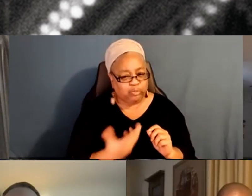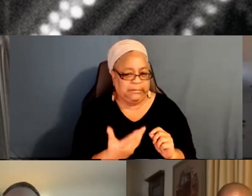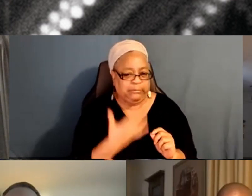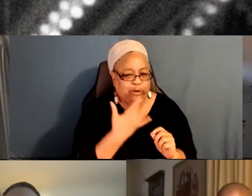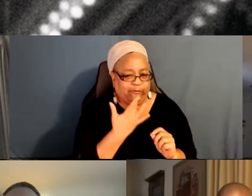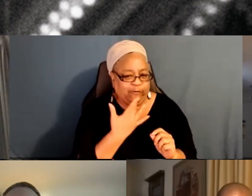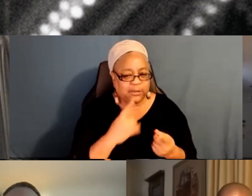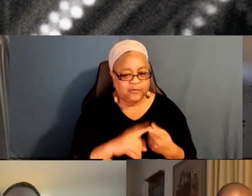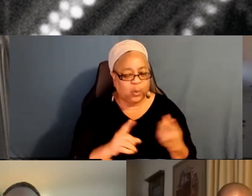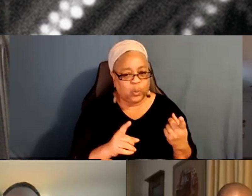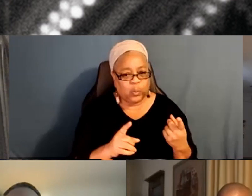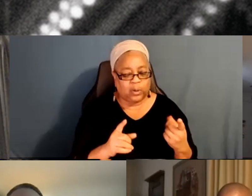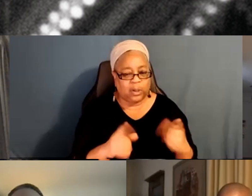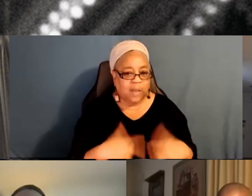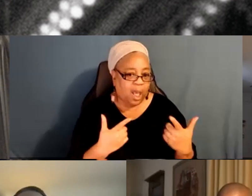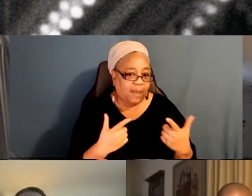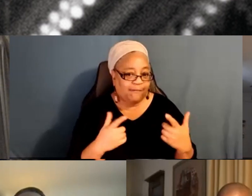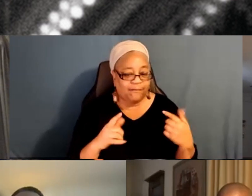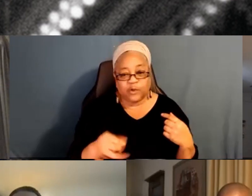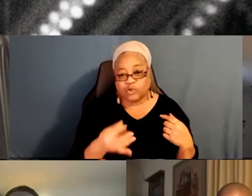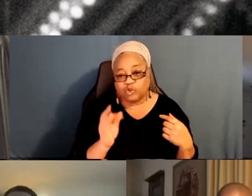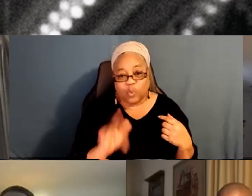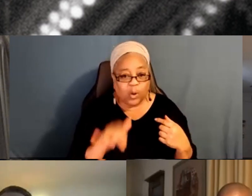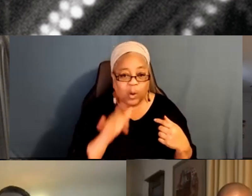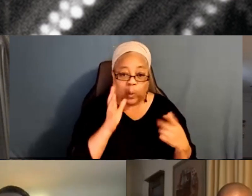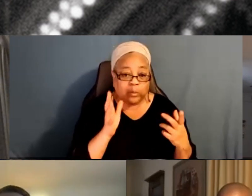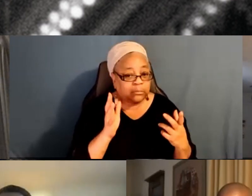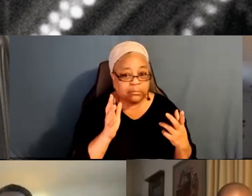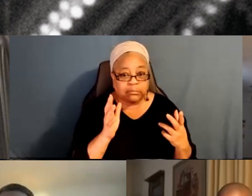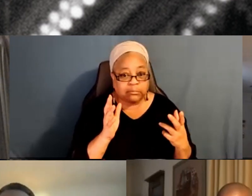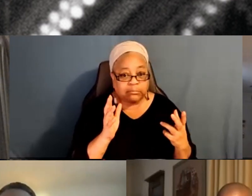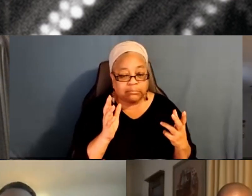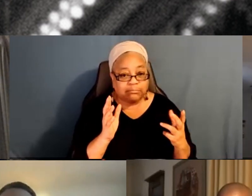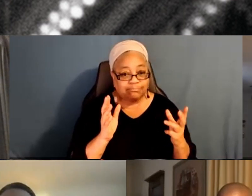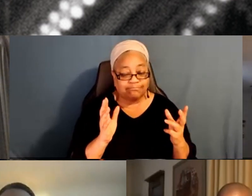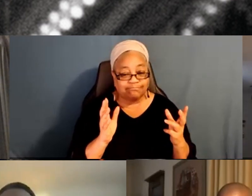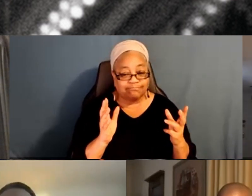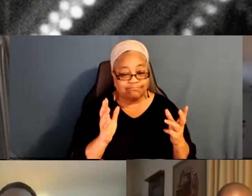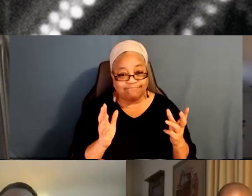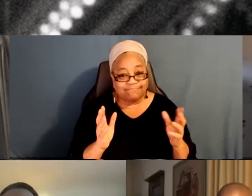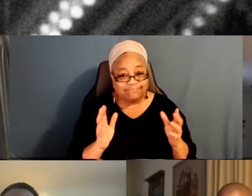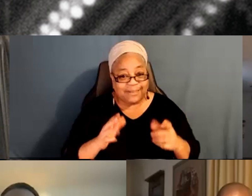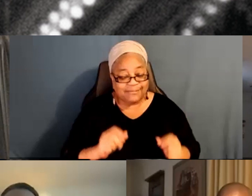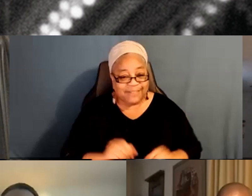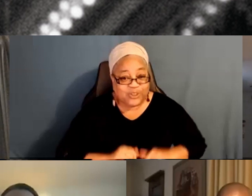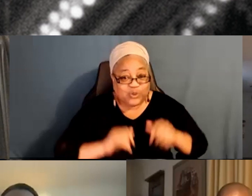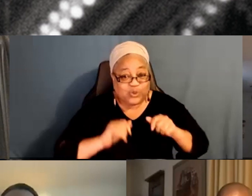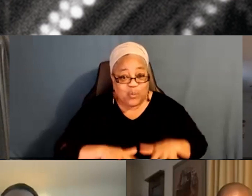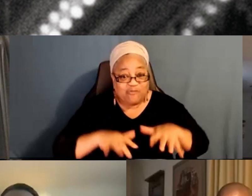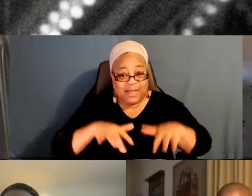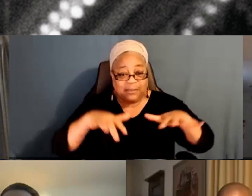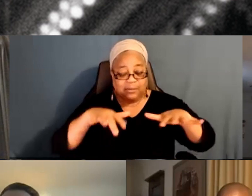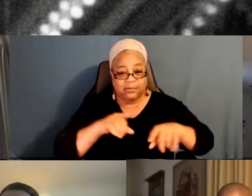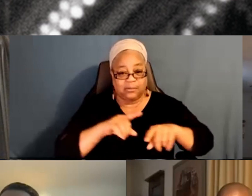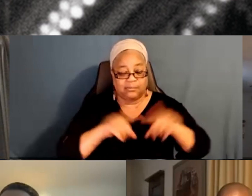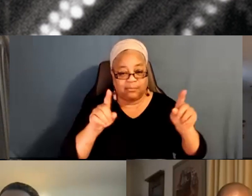for life or joy or exuberance, but a deeper question of how Black gaze on precarity shifts